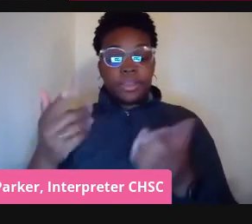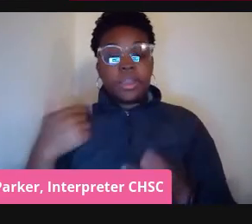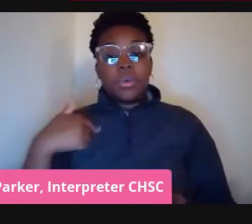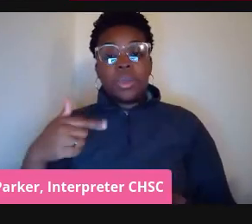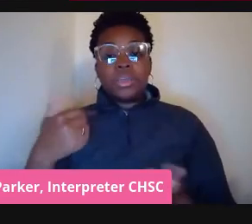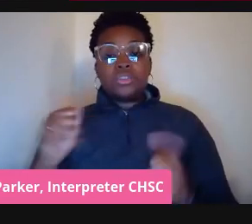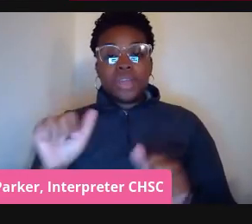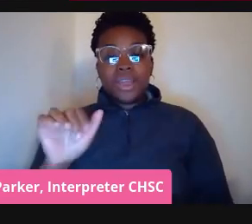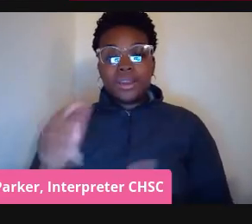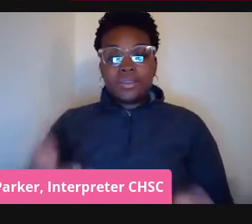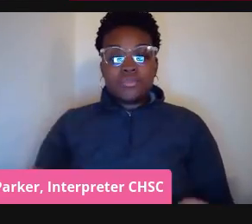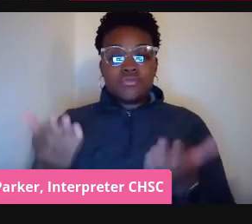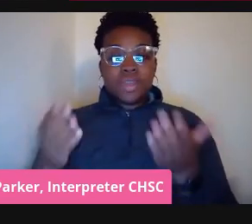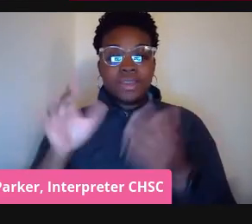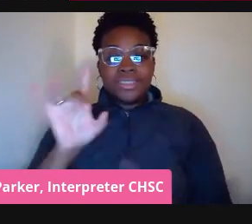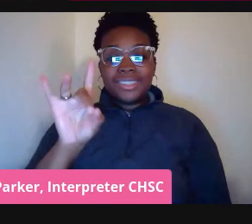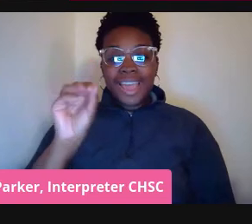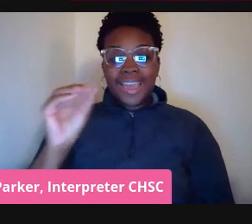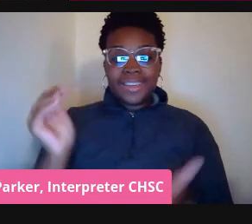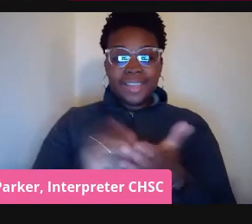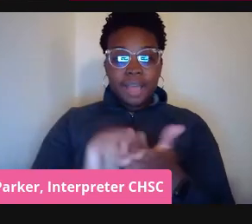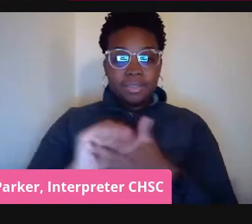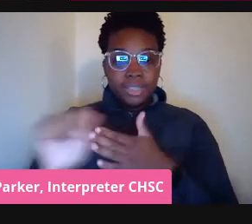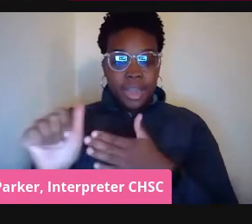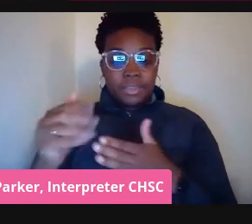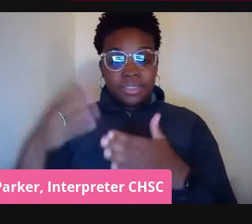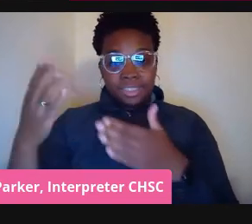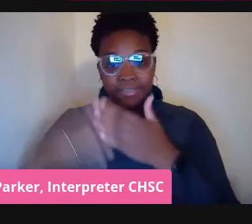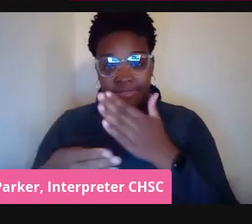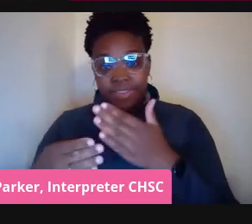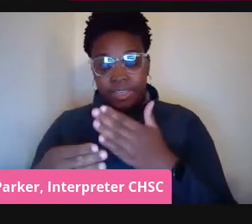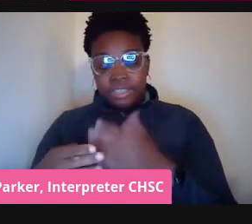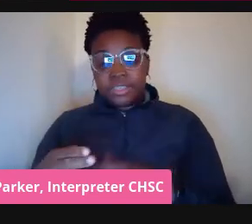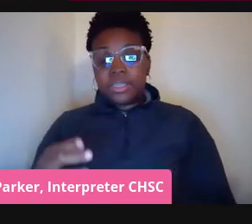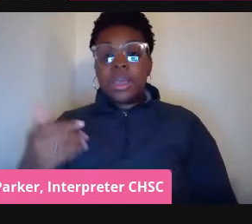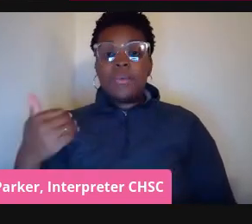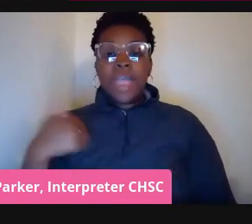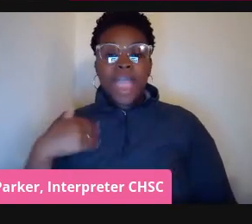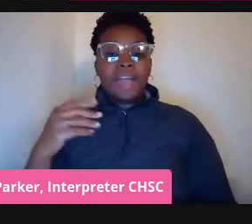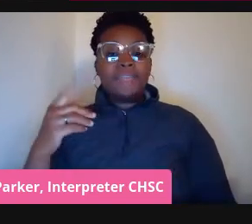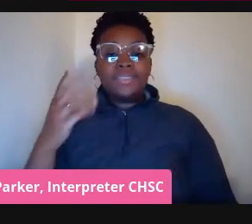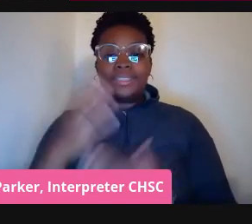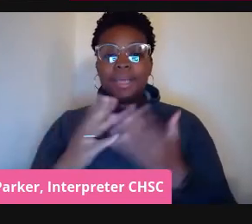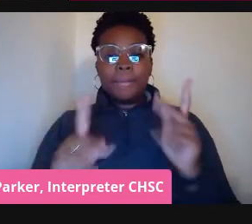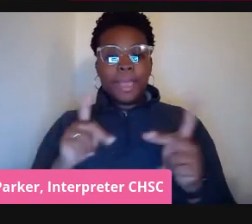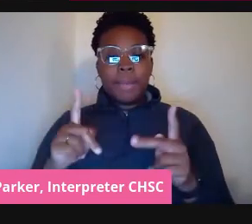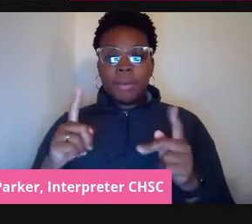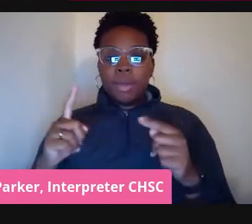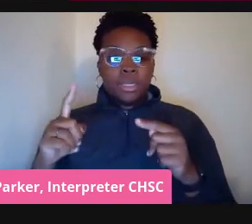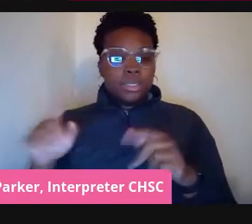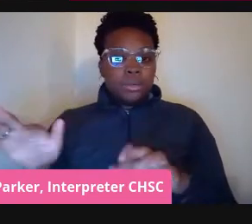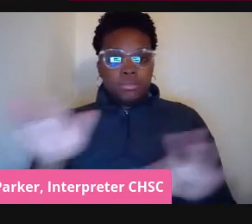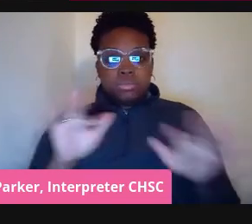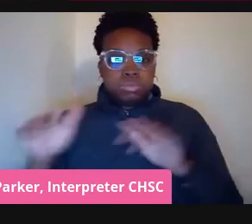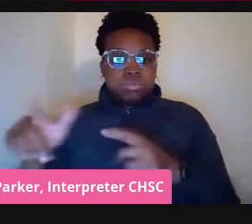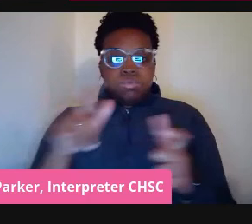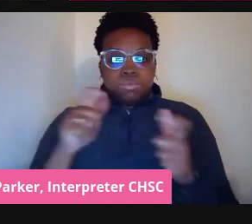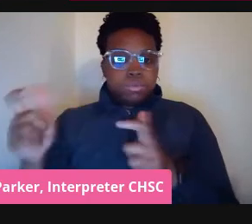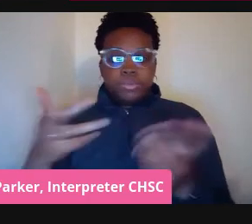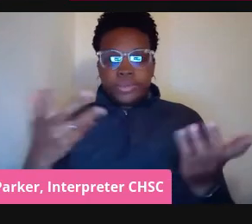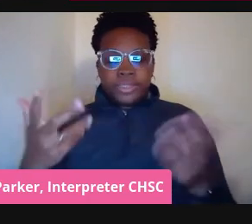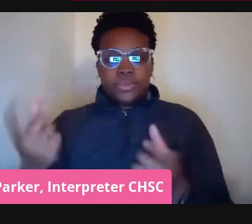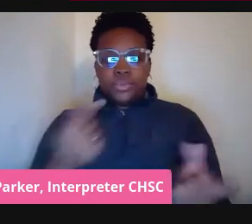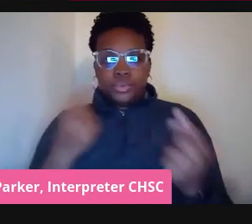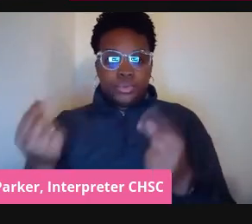$80,000 to finish the film. Okay. And we have some people out there, you know, running around a hamster wheel right now, but you know, the